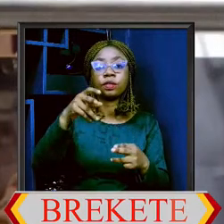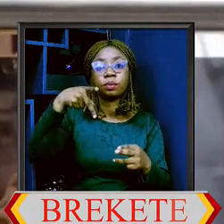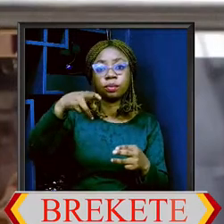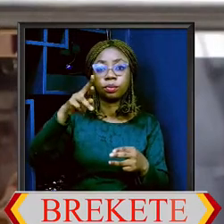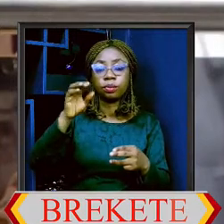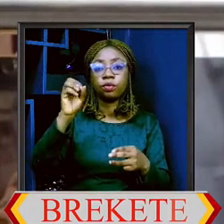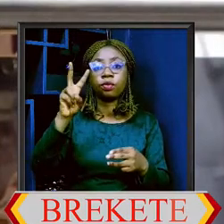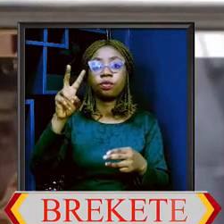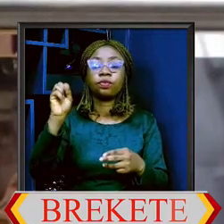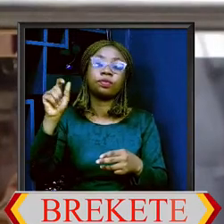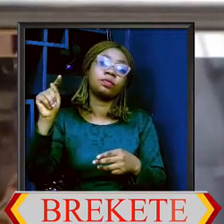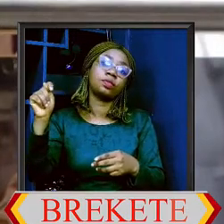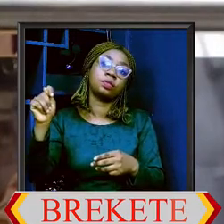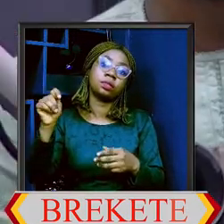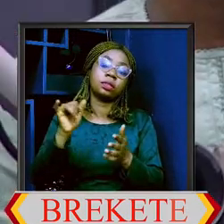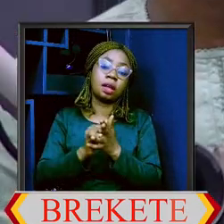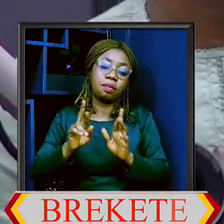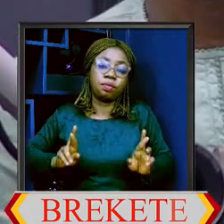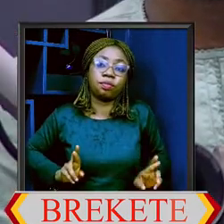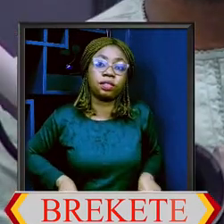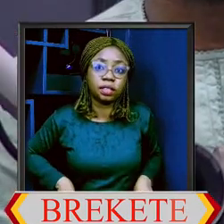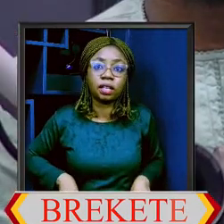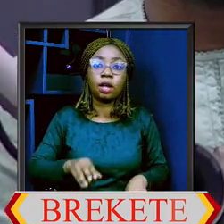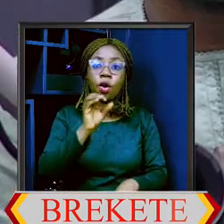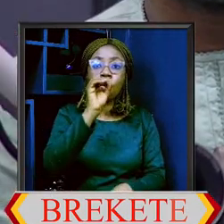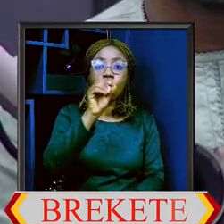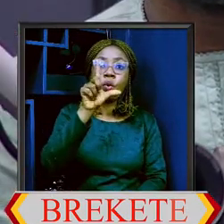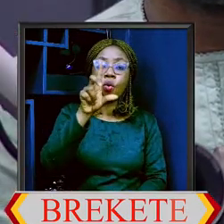time yes been retired